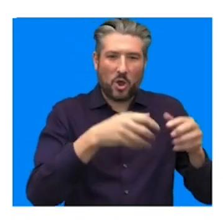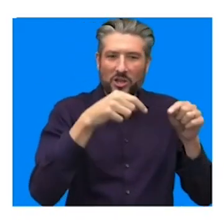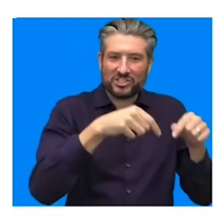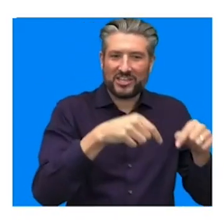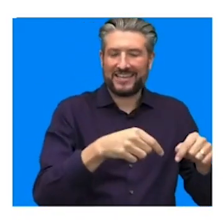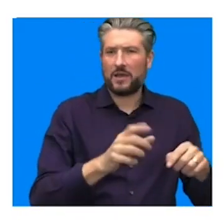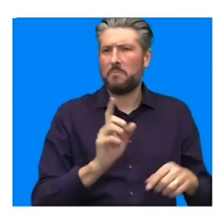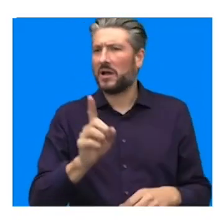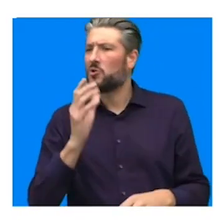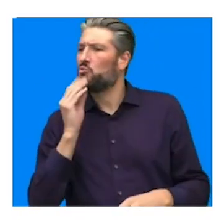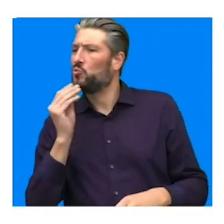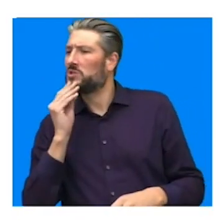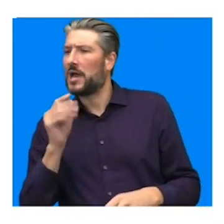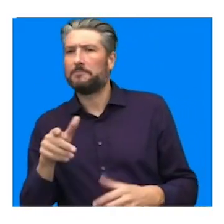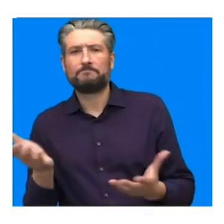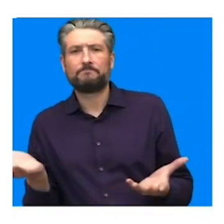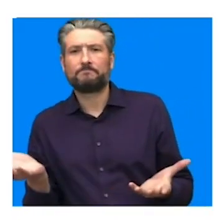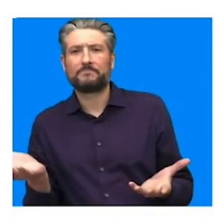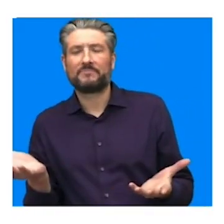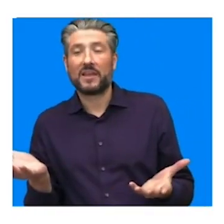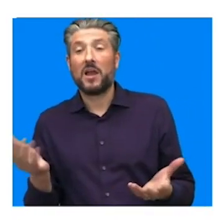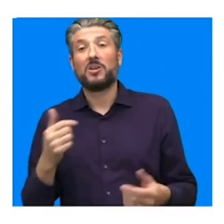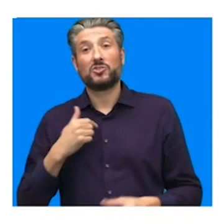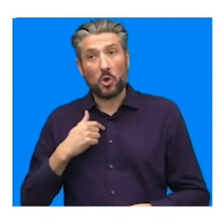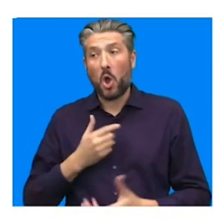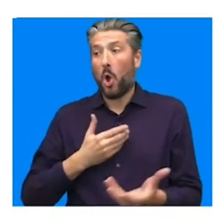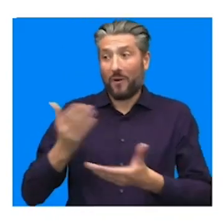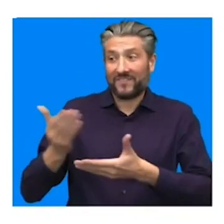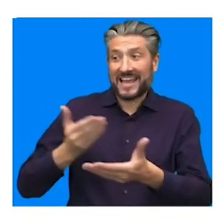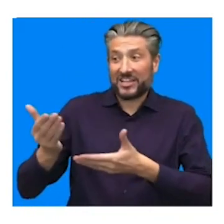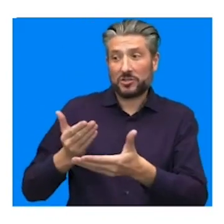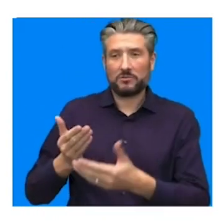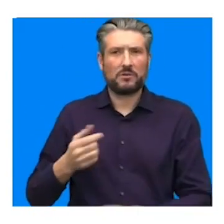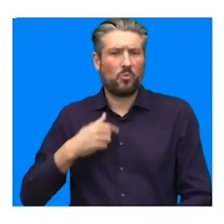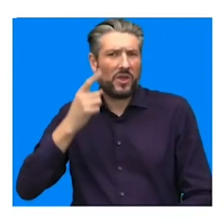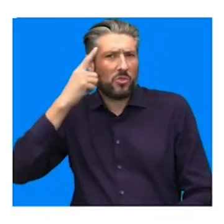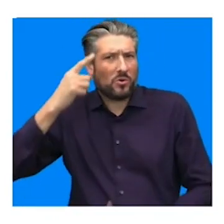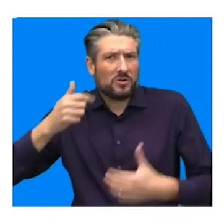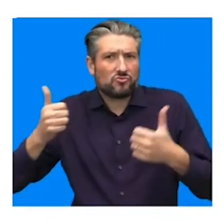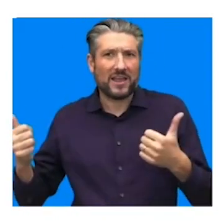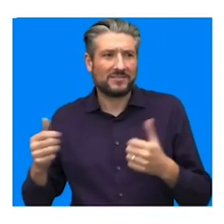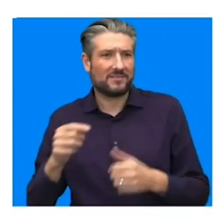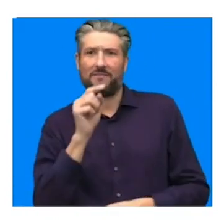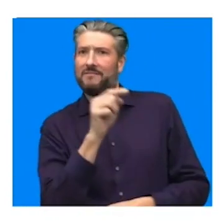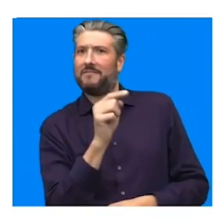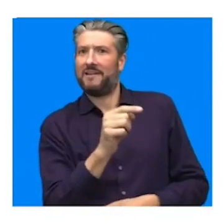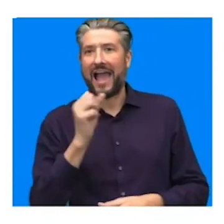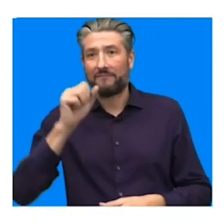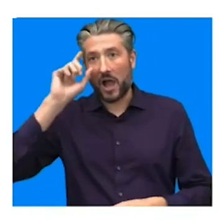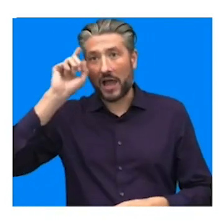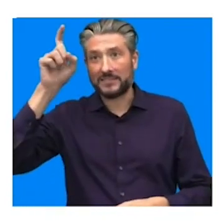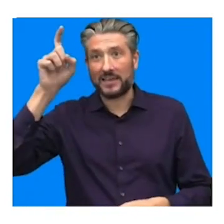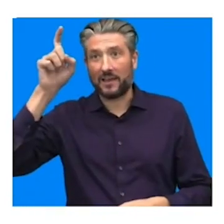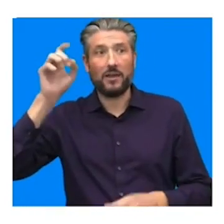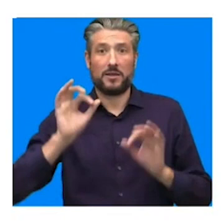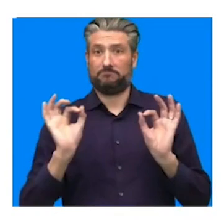a conversation about, well, this is great, and the fact that Mahita has come up with an idea, but what problem are we actually